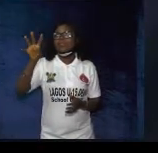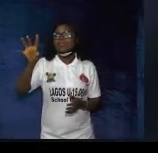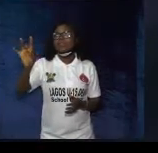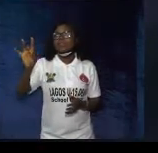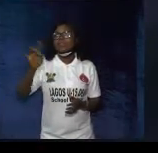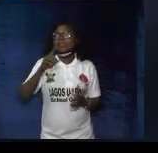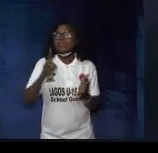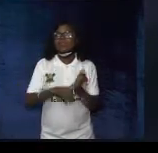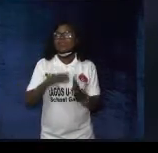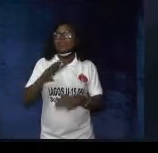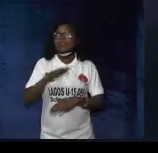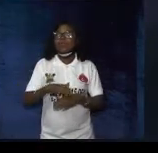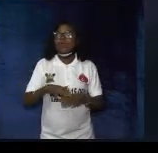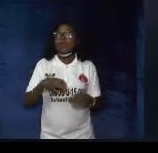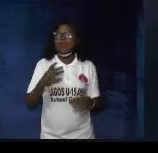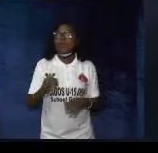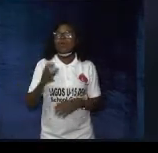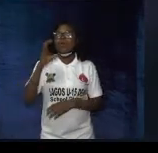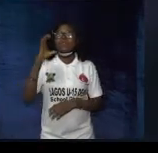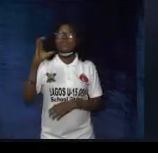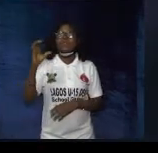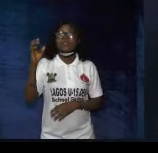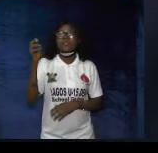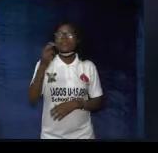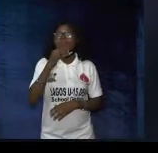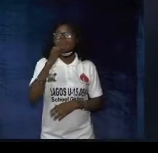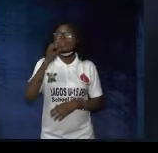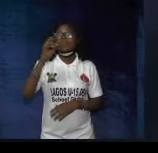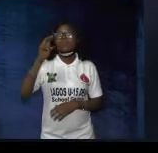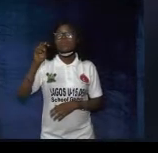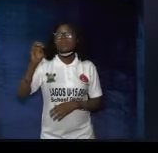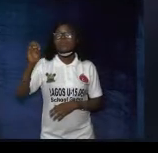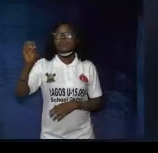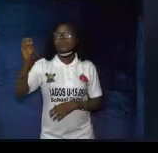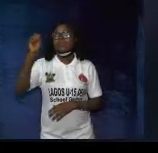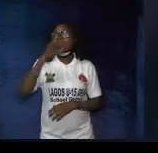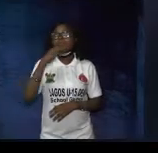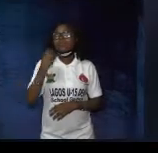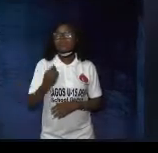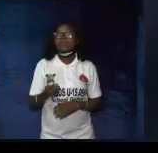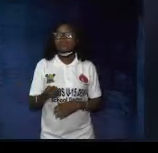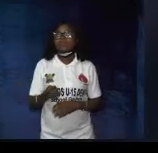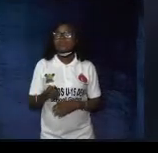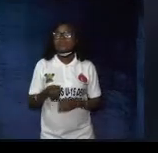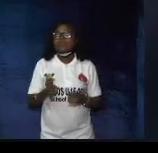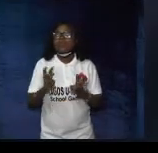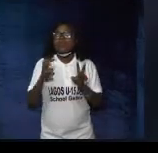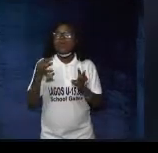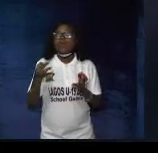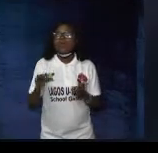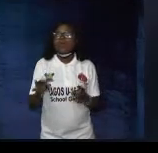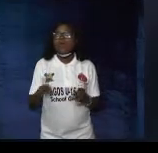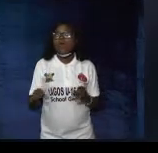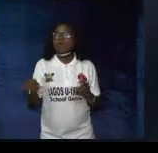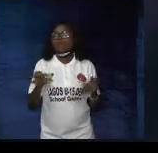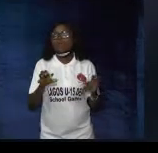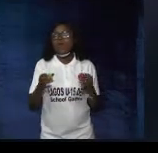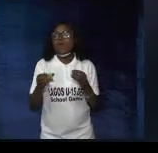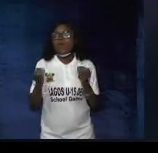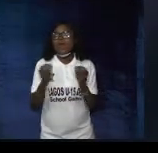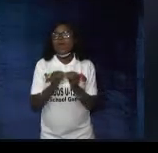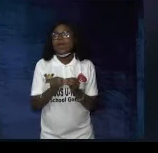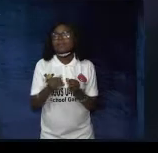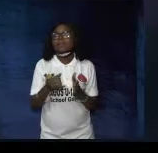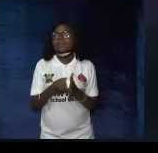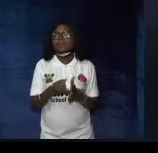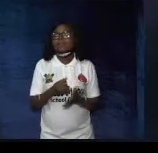728. This is called the Chinese method. It doesn't confuse you as to where you're going to put one number or the other. Just pick a box, multiply the number on top, and